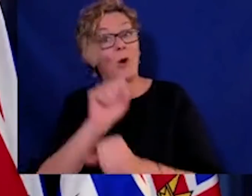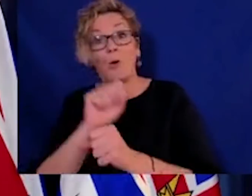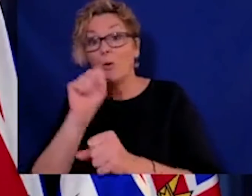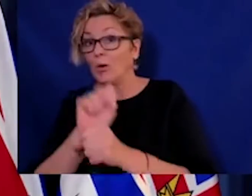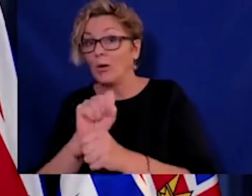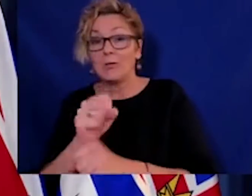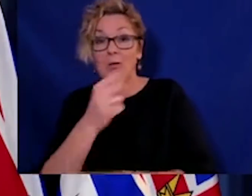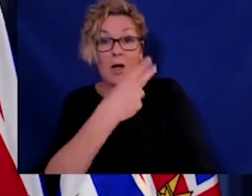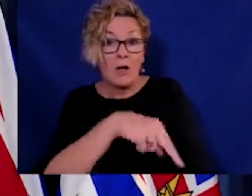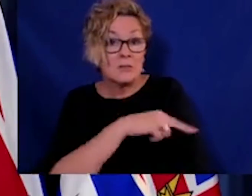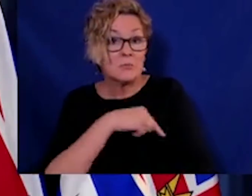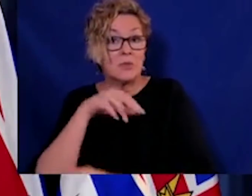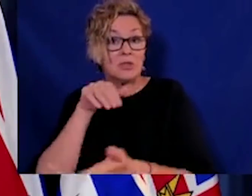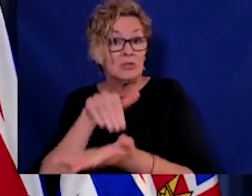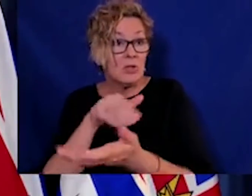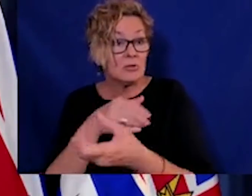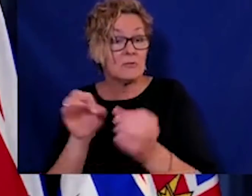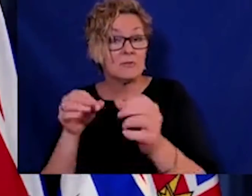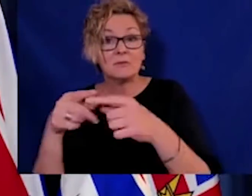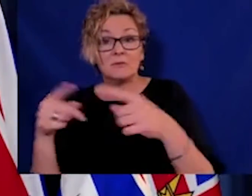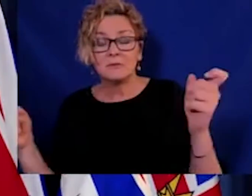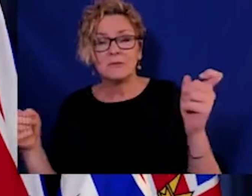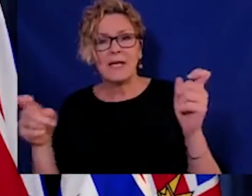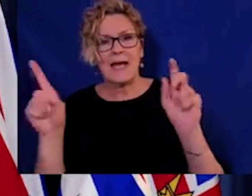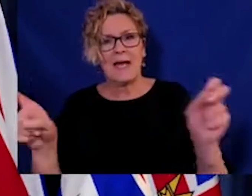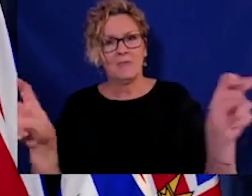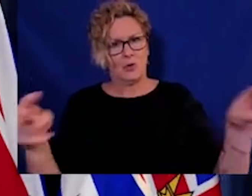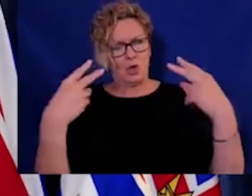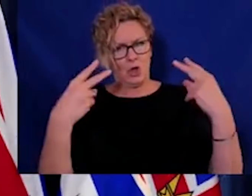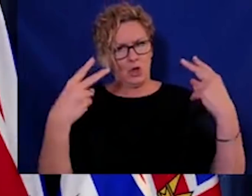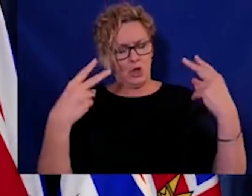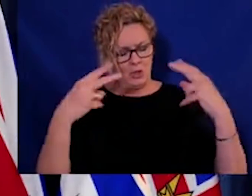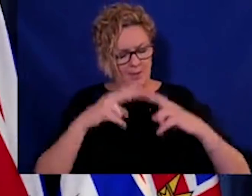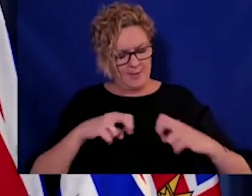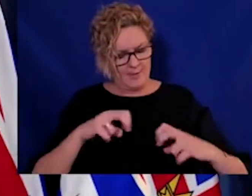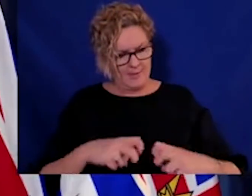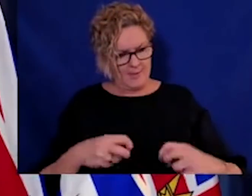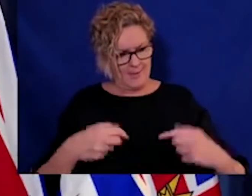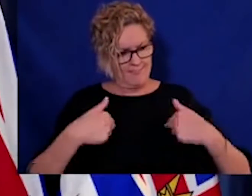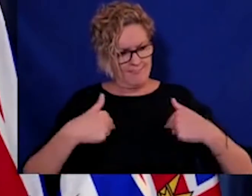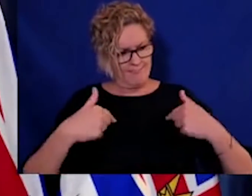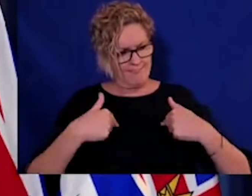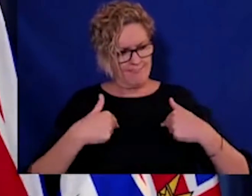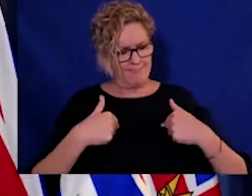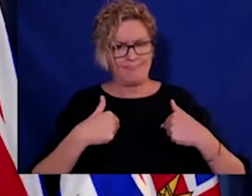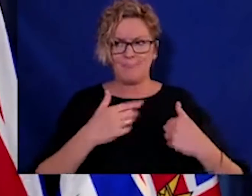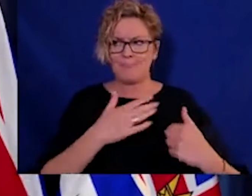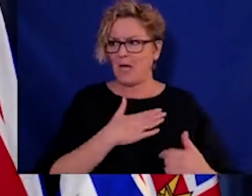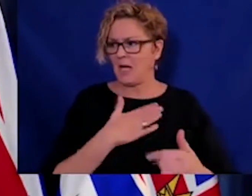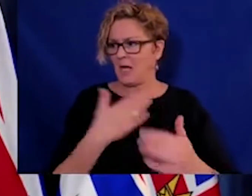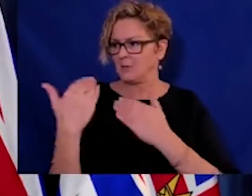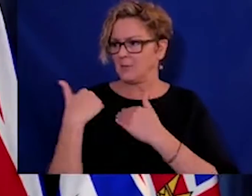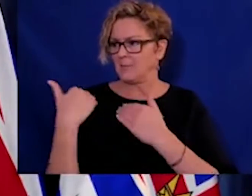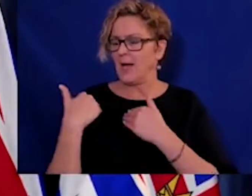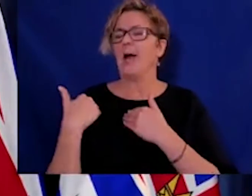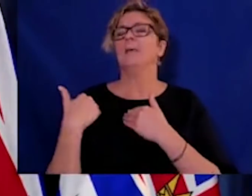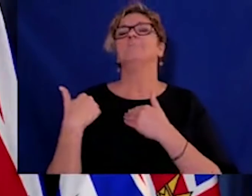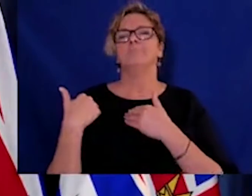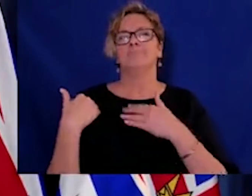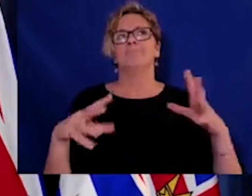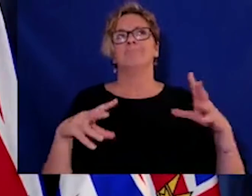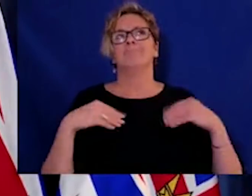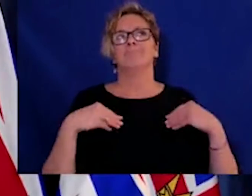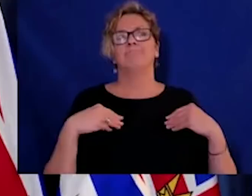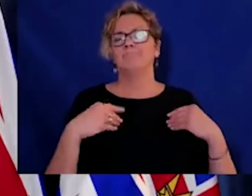force COVID-19 to loosen its grip, and that is a critical aspect to what we're doing. On Monday,